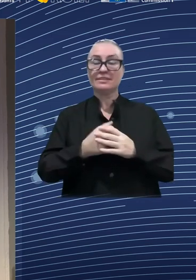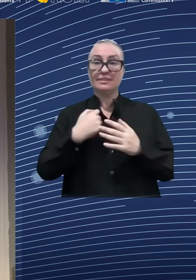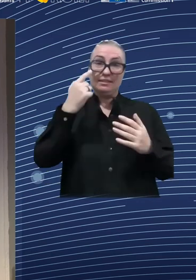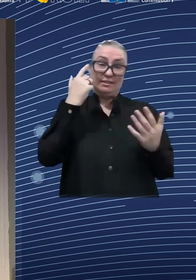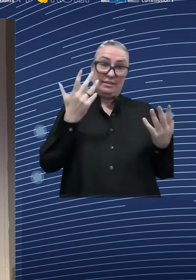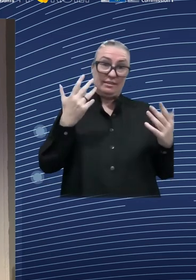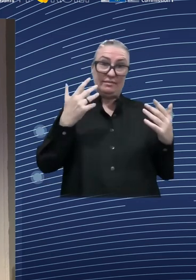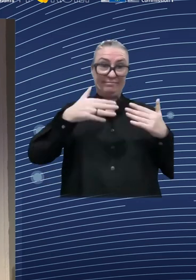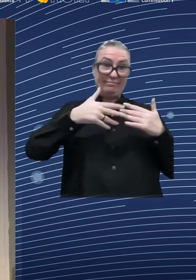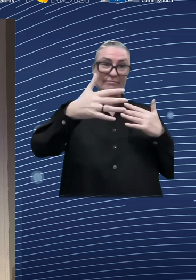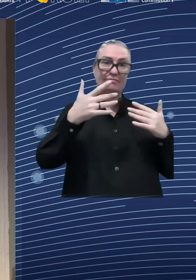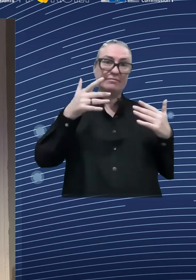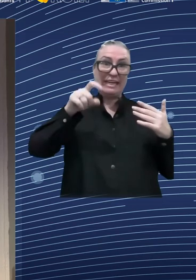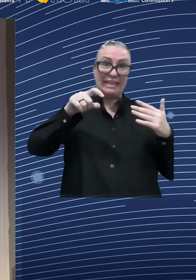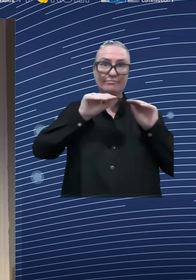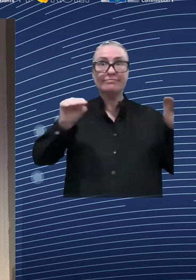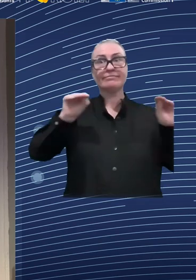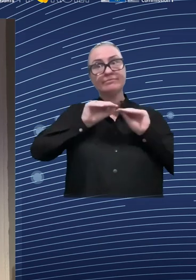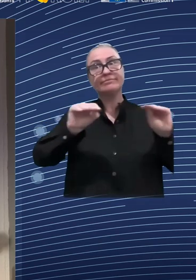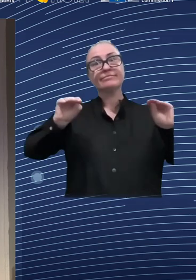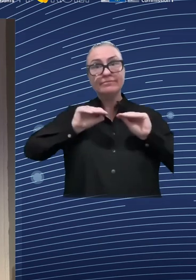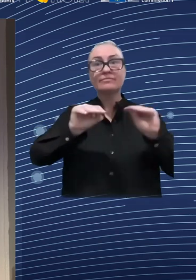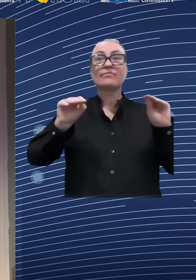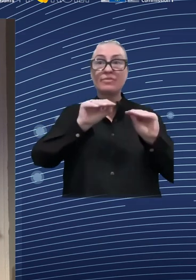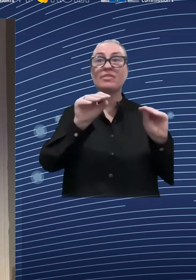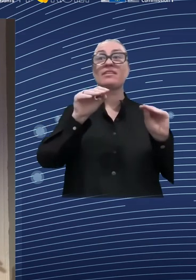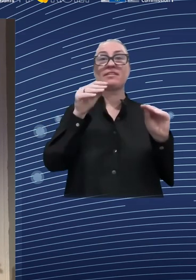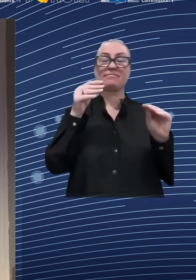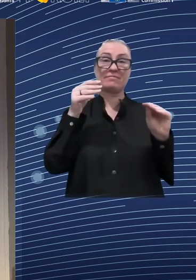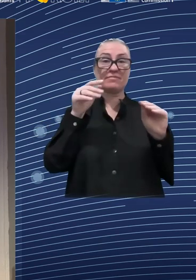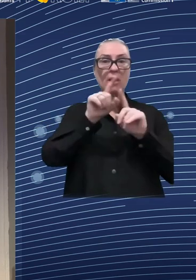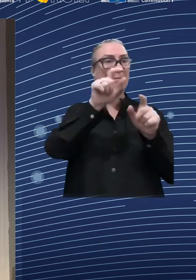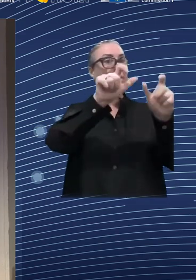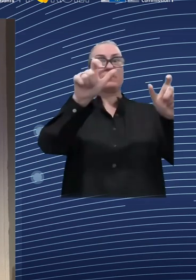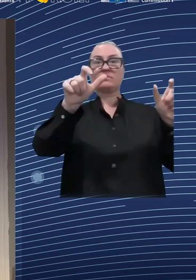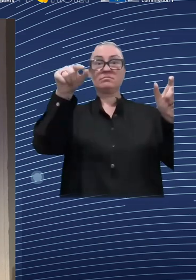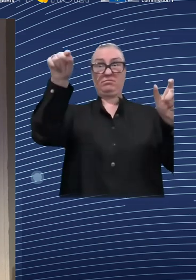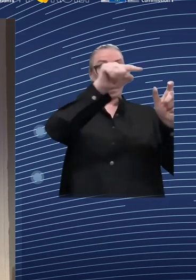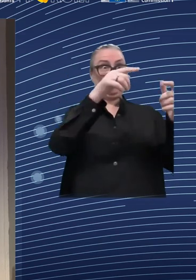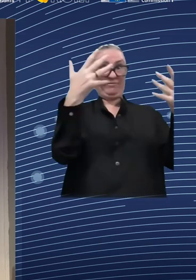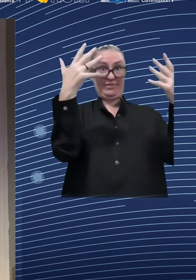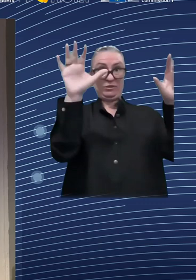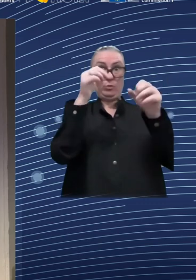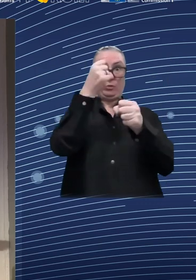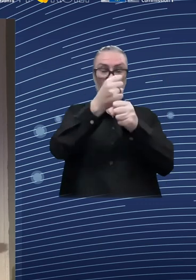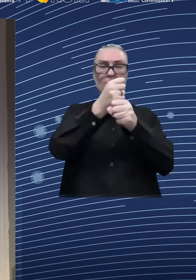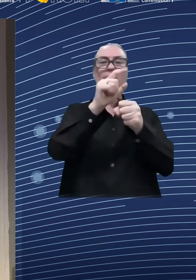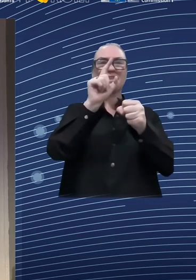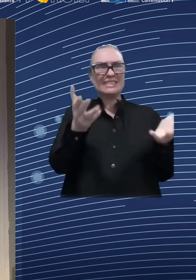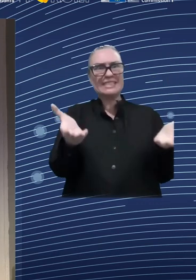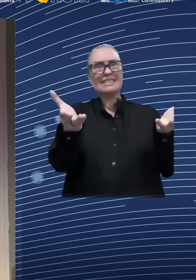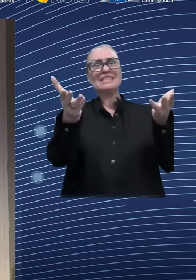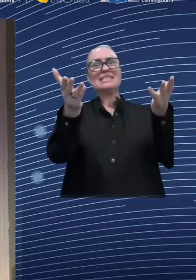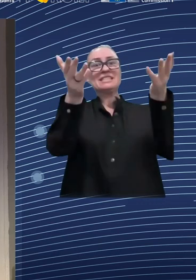say it's not formal training of the education system, but it's training that happens in the company, and it has to be like that. It's completely